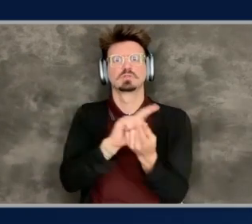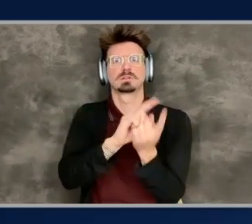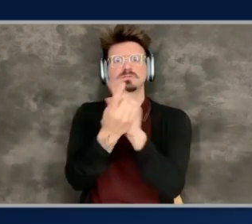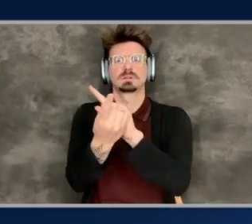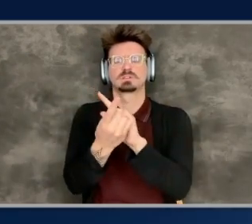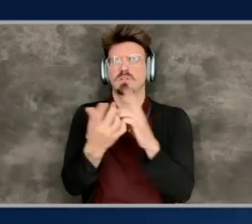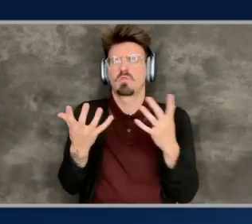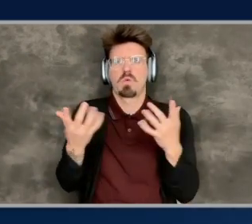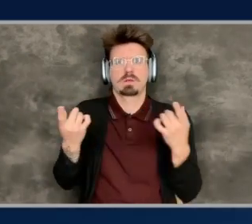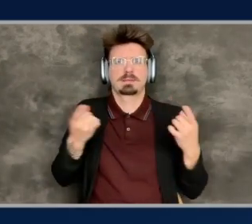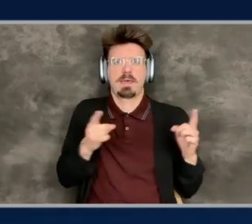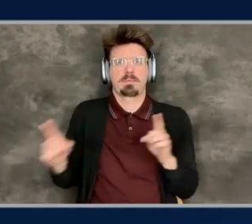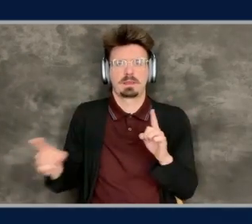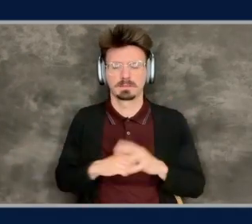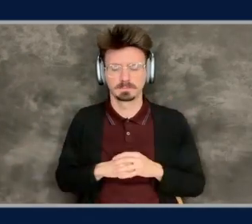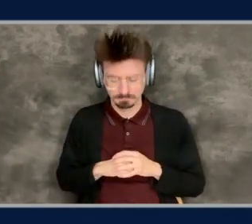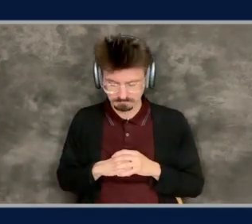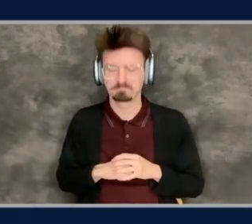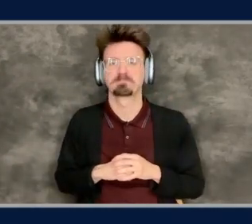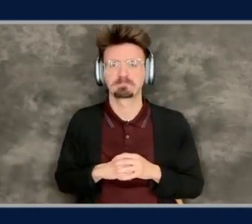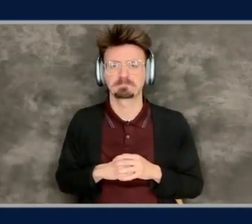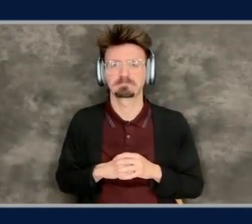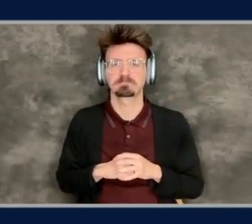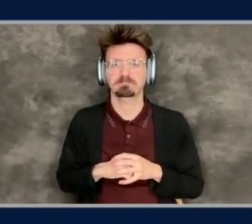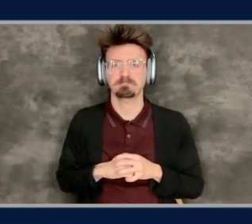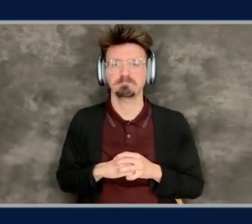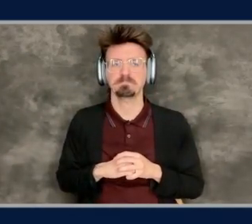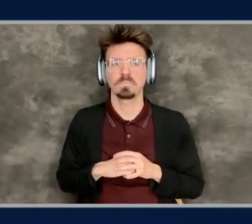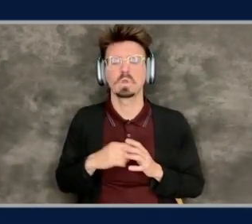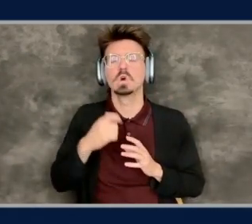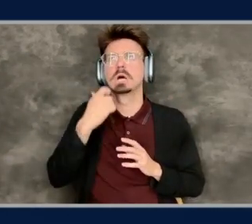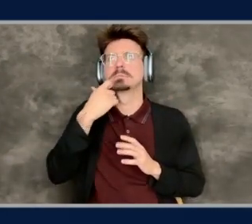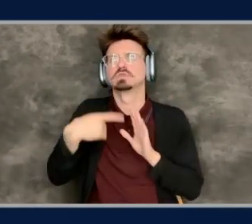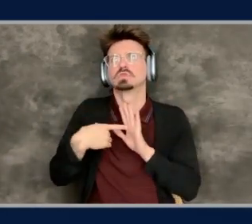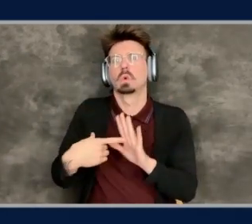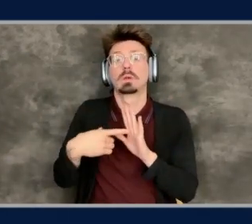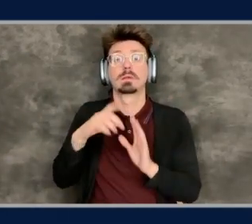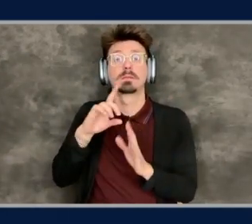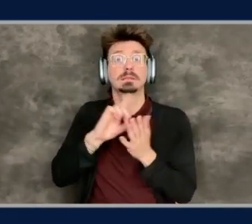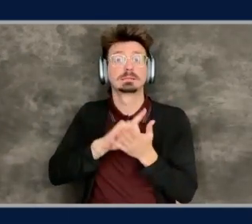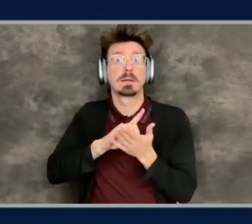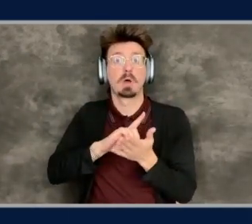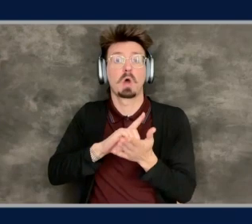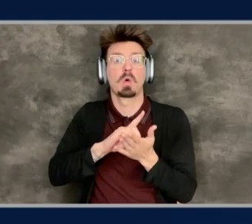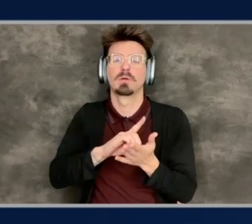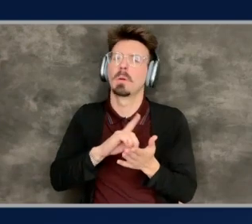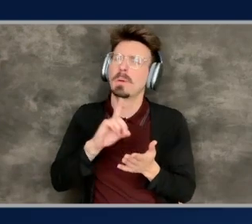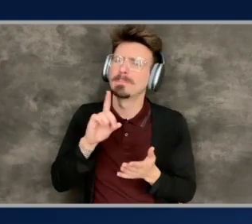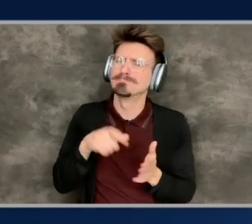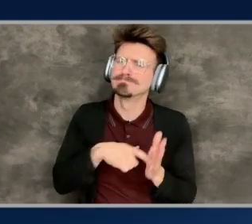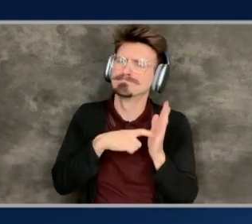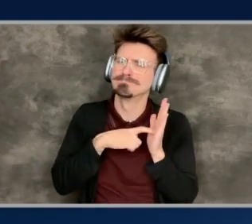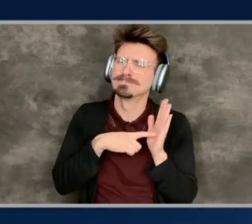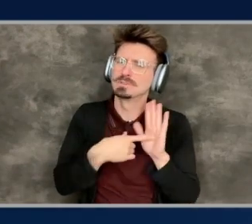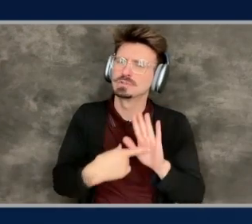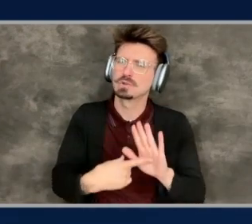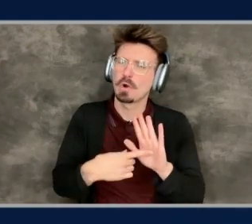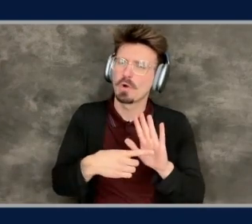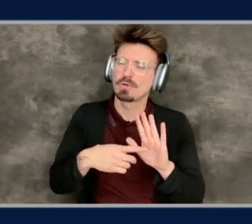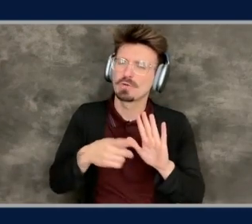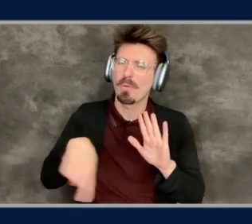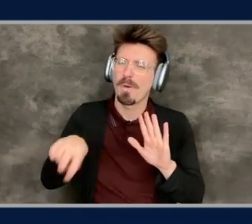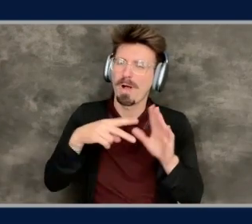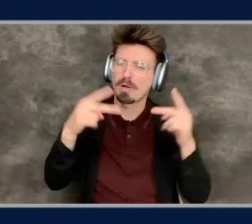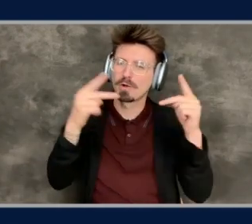I'm just showing you, you know, a demo is never complete without showing code. So yes. I'm gonna take you all the way through like,